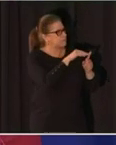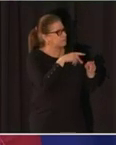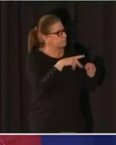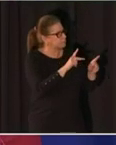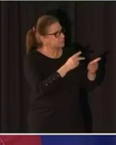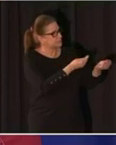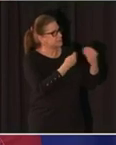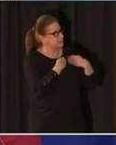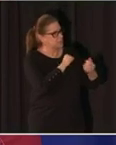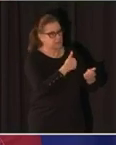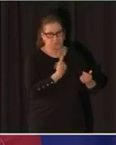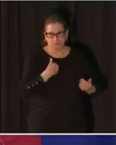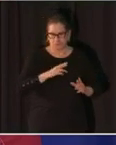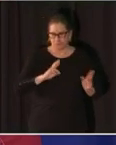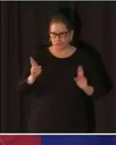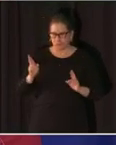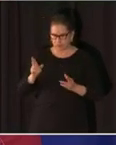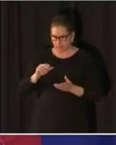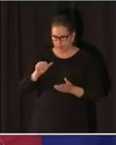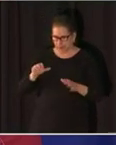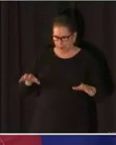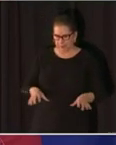it's a shorter period than June 8th.